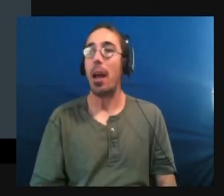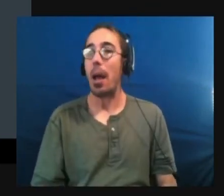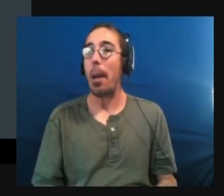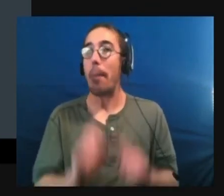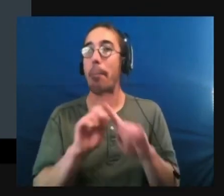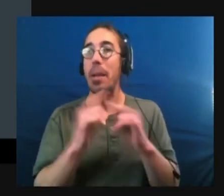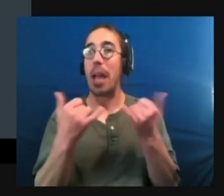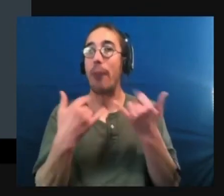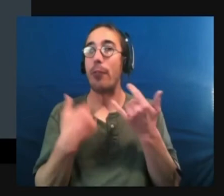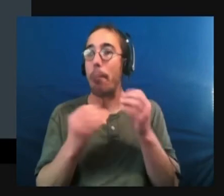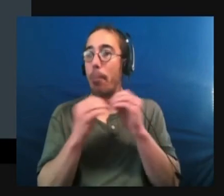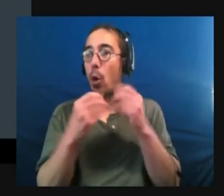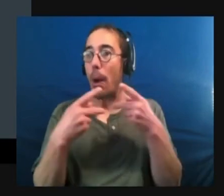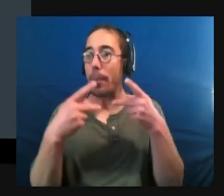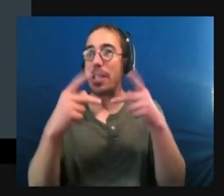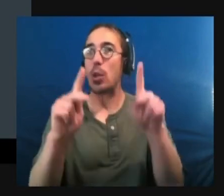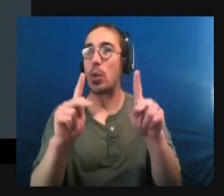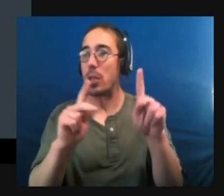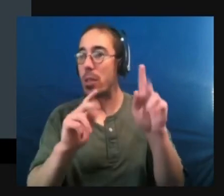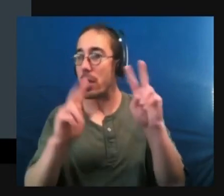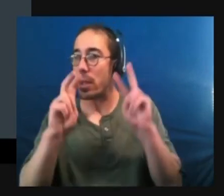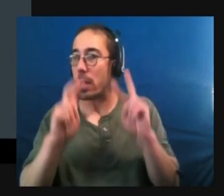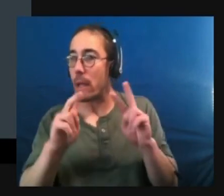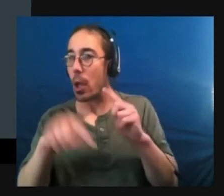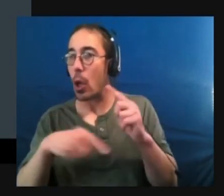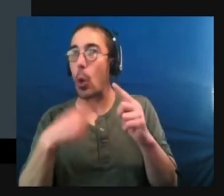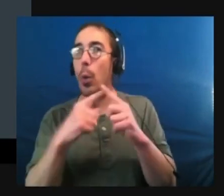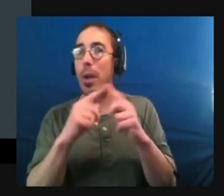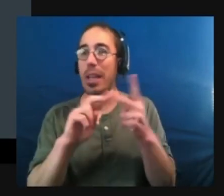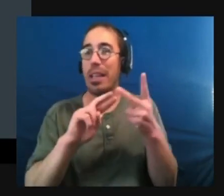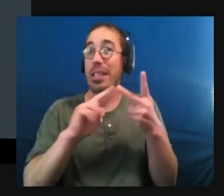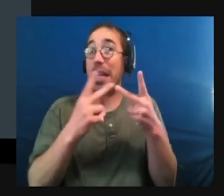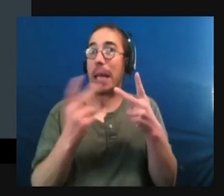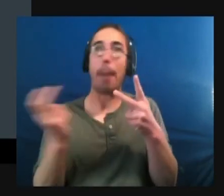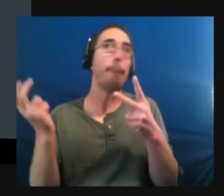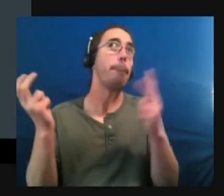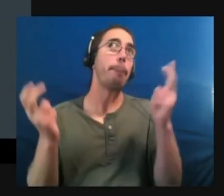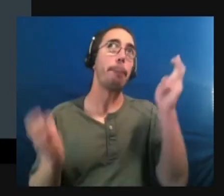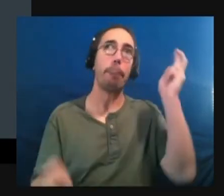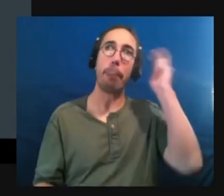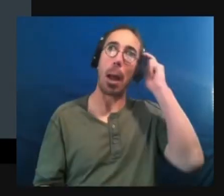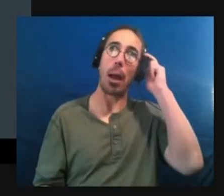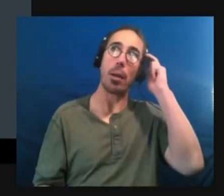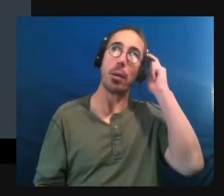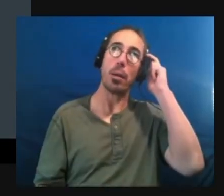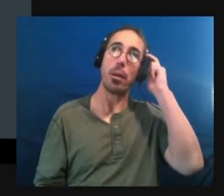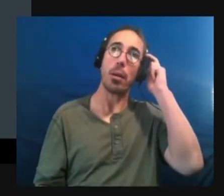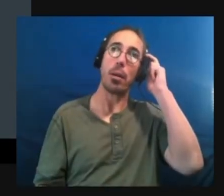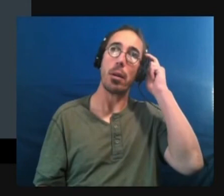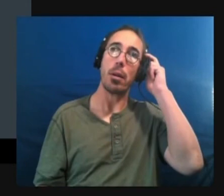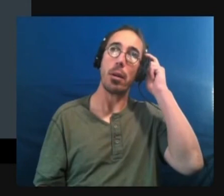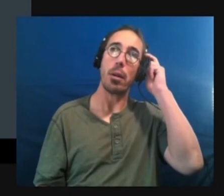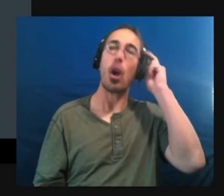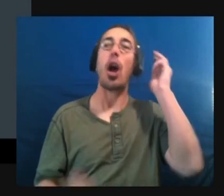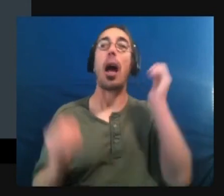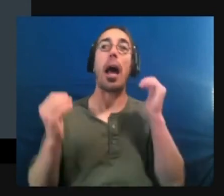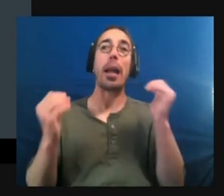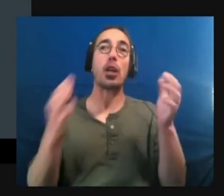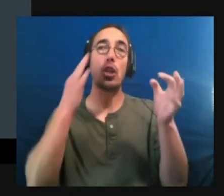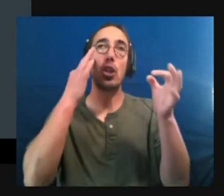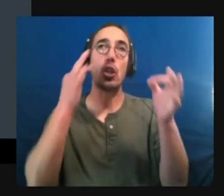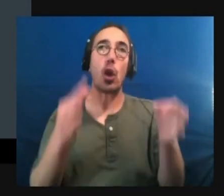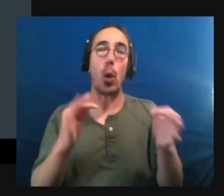to explore. Once I get my second implant, that is just going to shoot up. I get to decide my preferred method